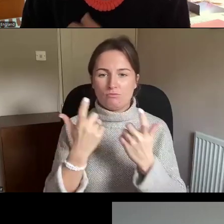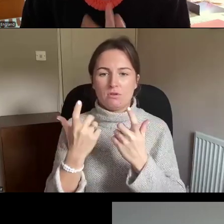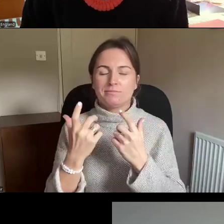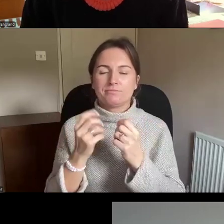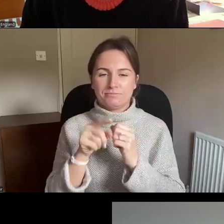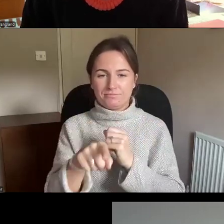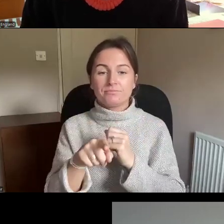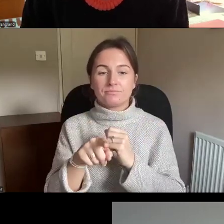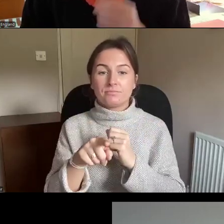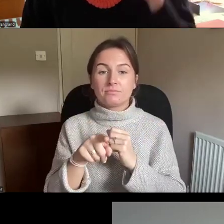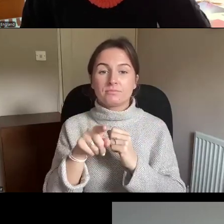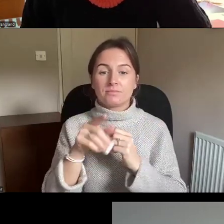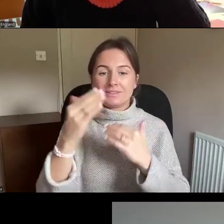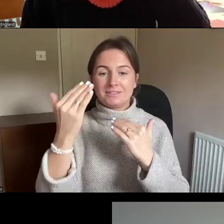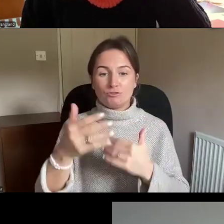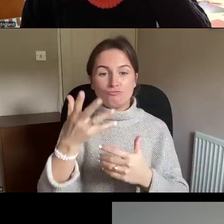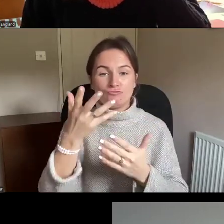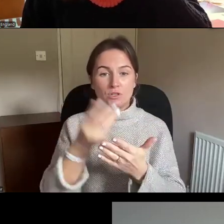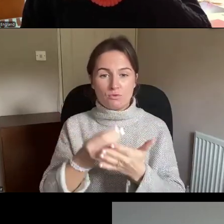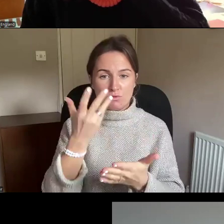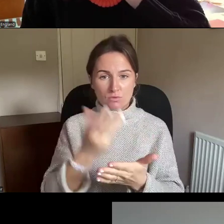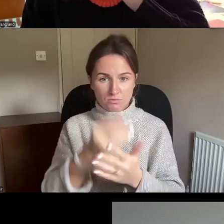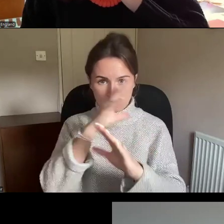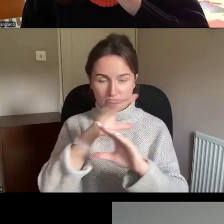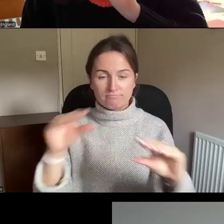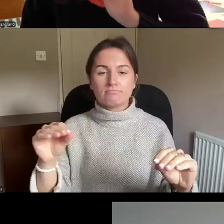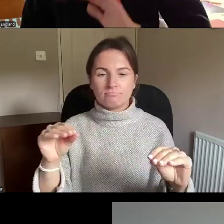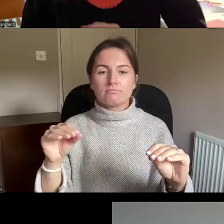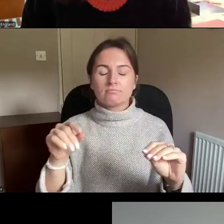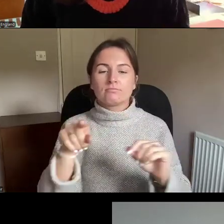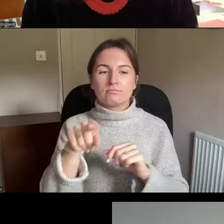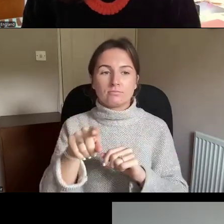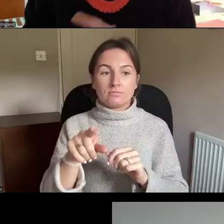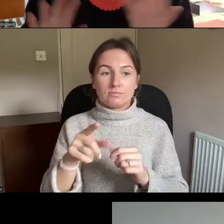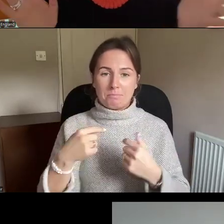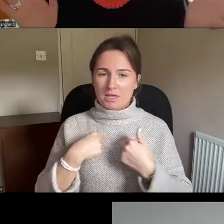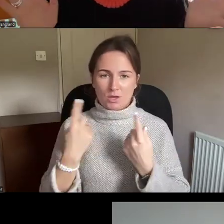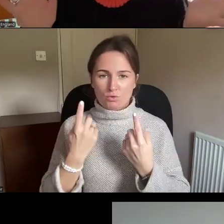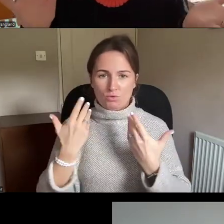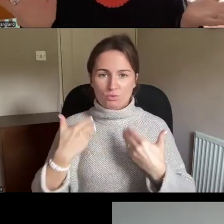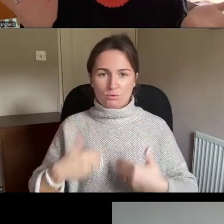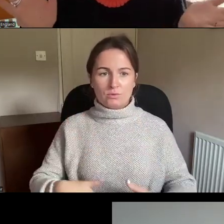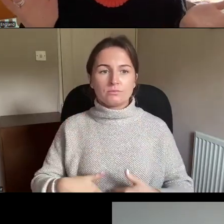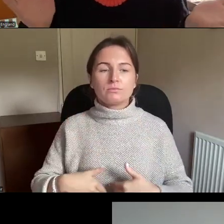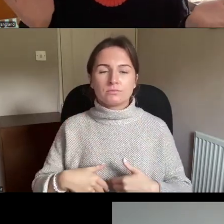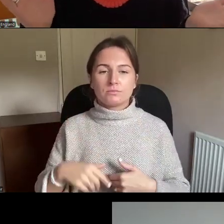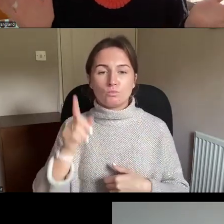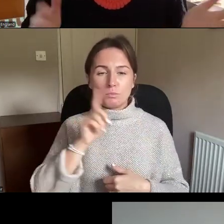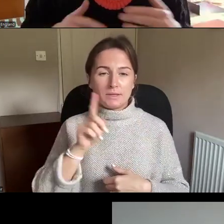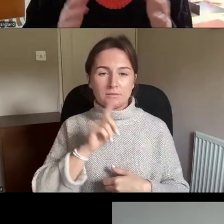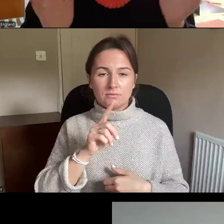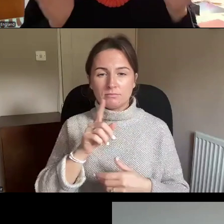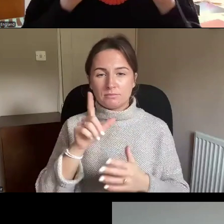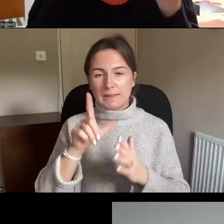The session is recorded, and for the purposes of audio describing, I'm a woman in her late